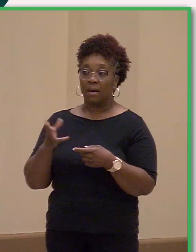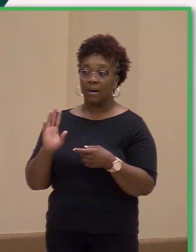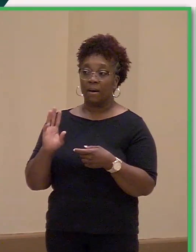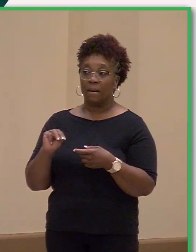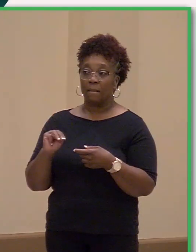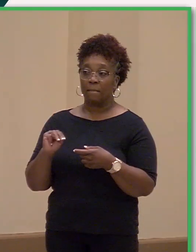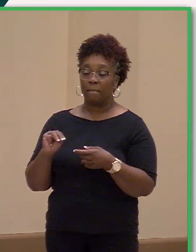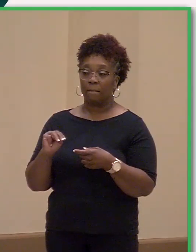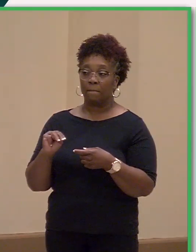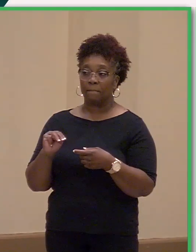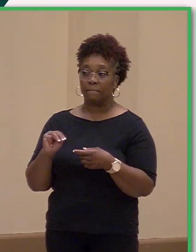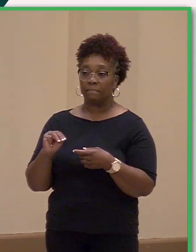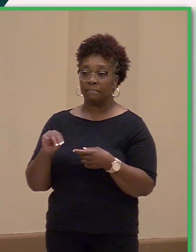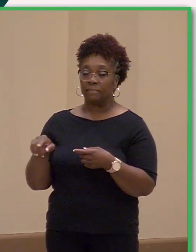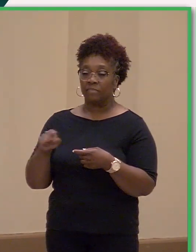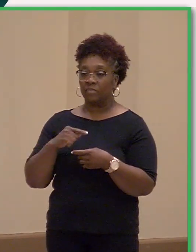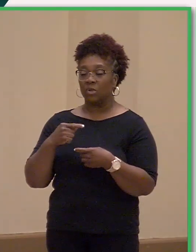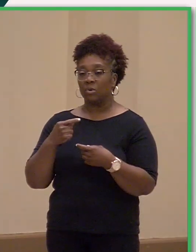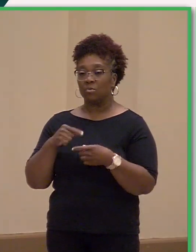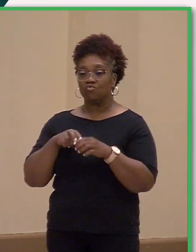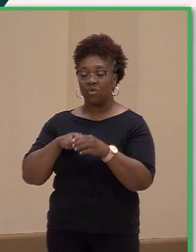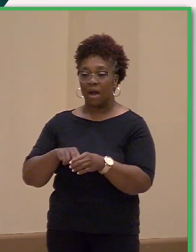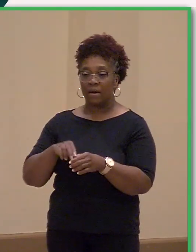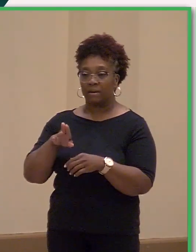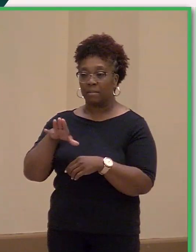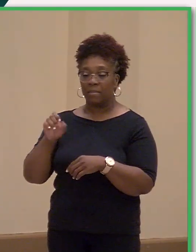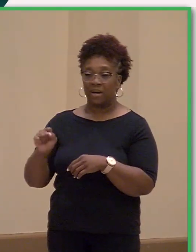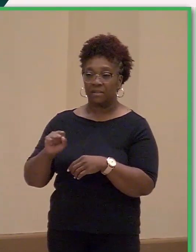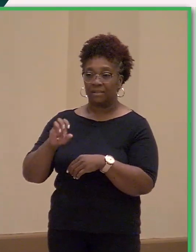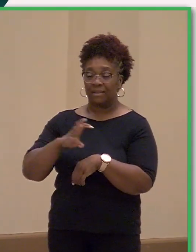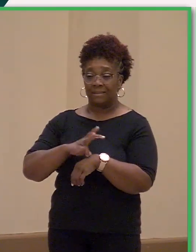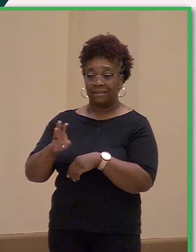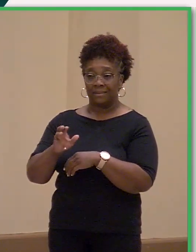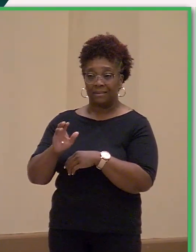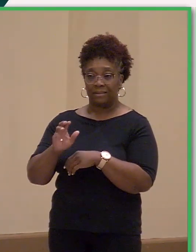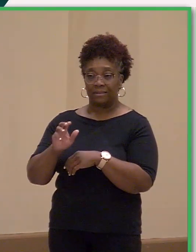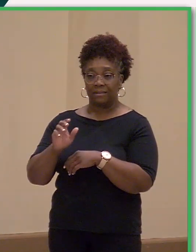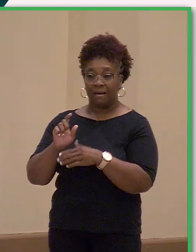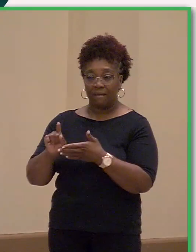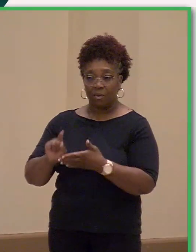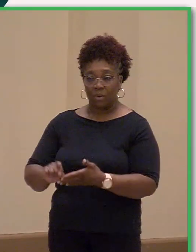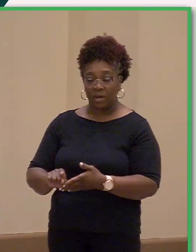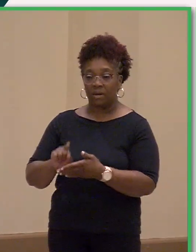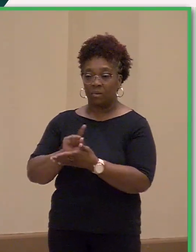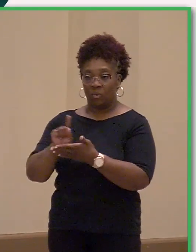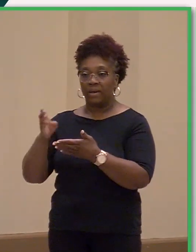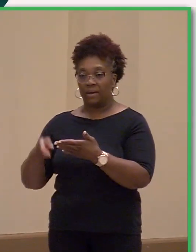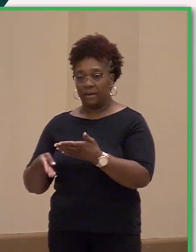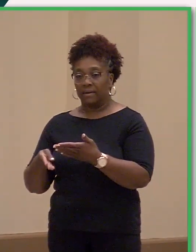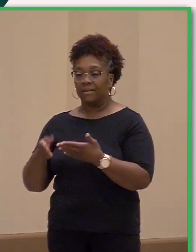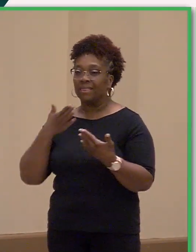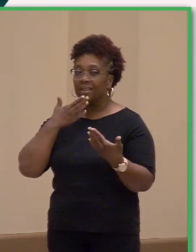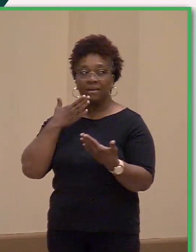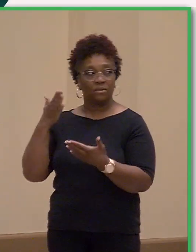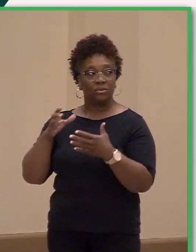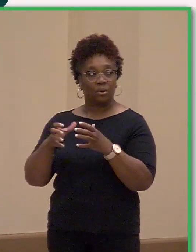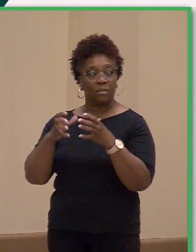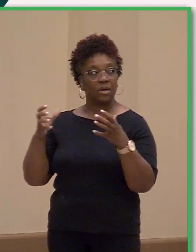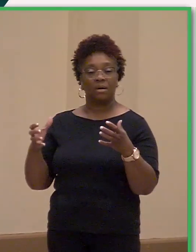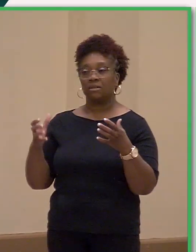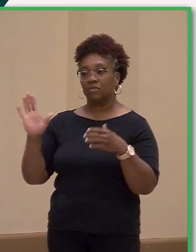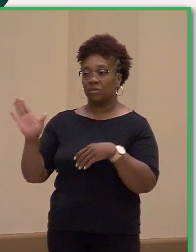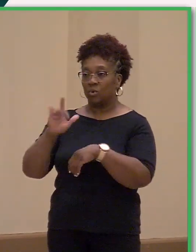you guys getting on the coaches, riding the buses at 6 p.m. weekly and on the weekends. Thank you so much